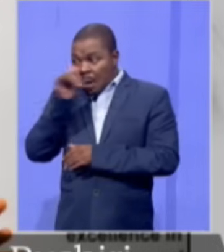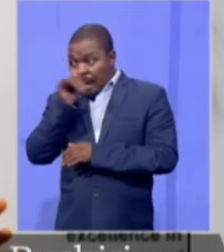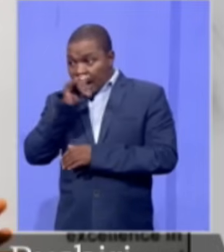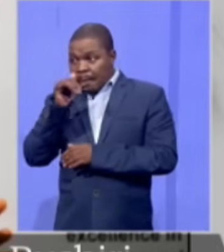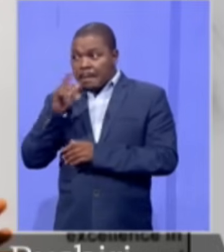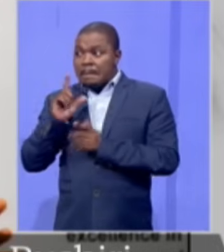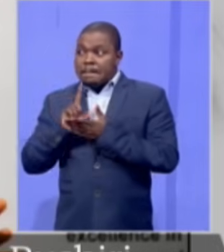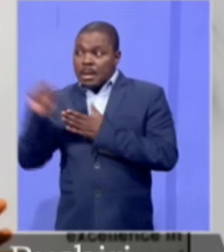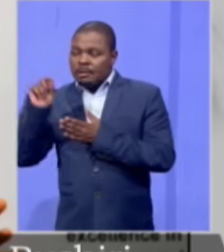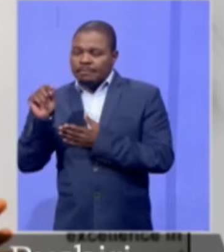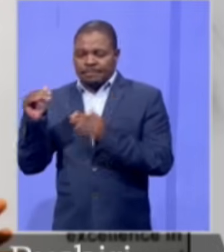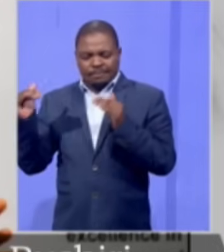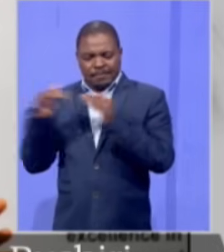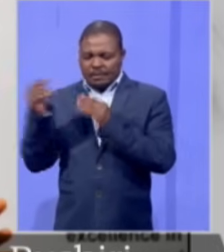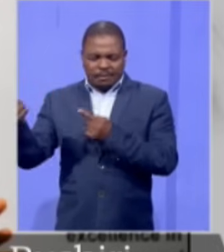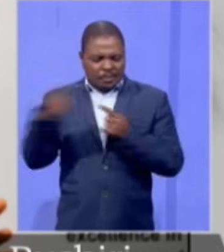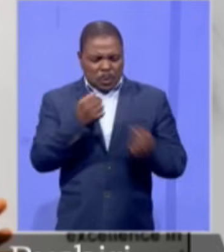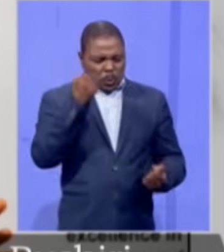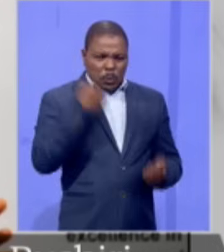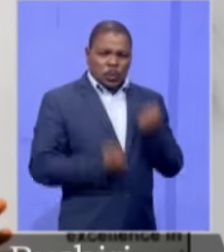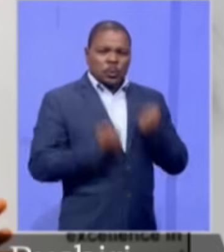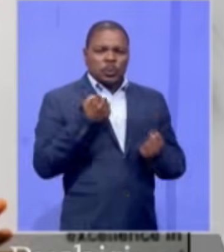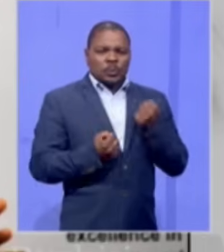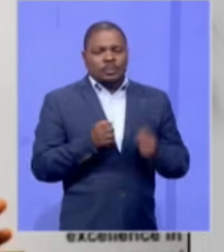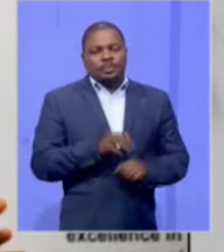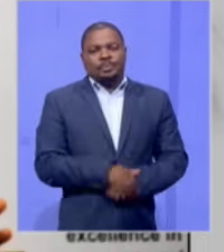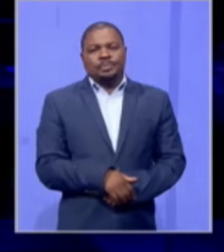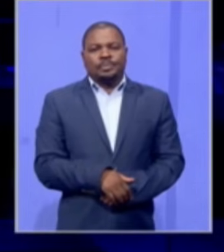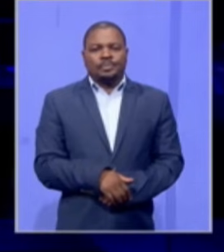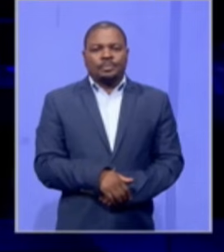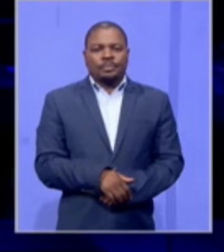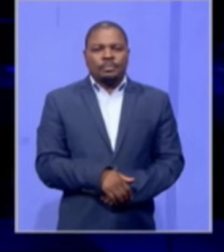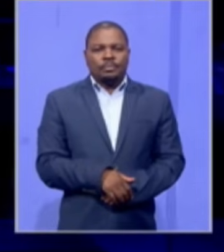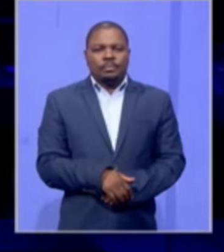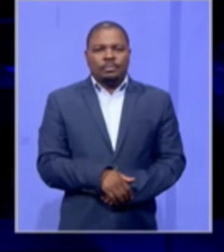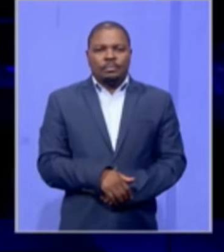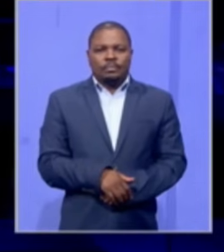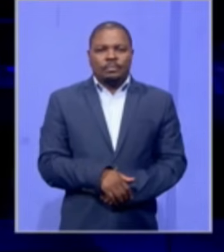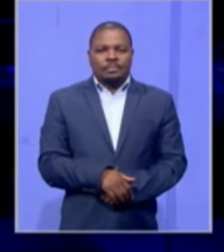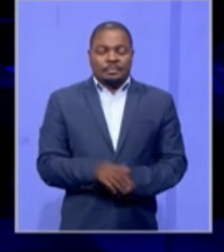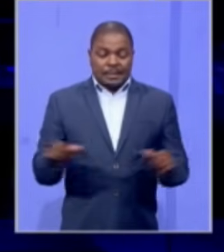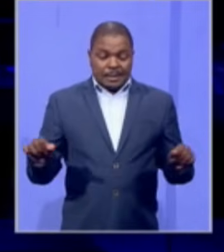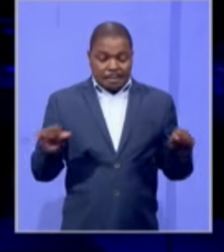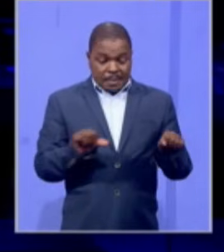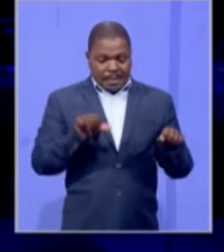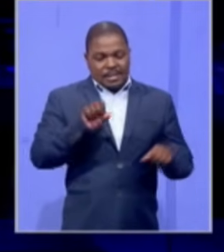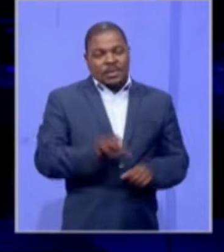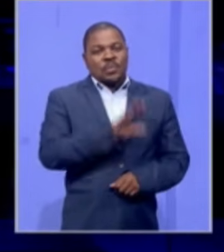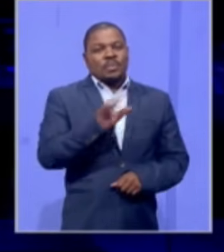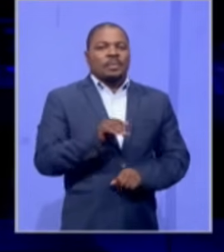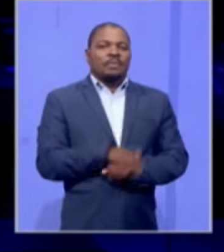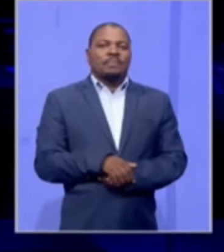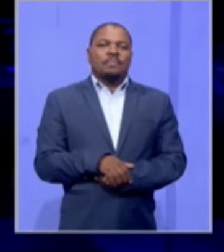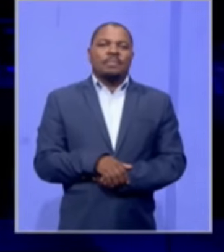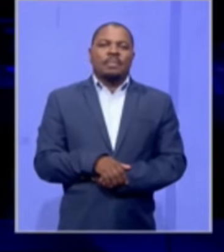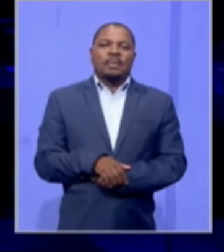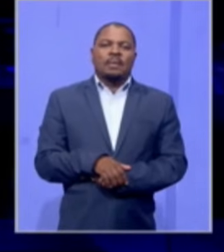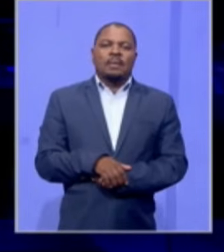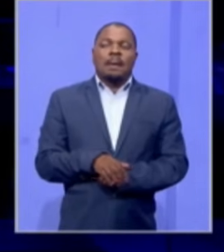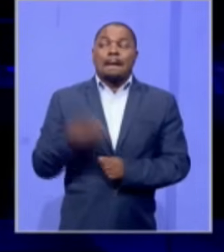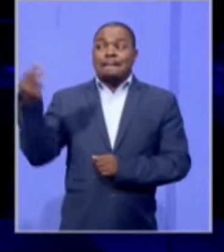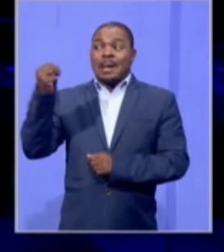fair, credible and effective legal systems. Ha re khutlela kwano la hae re tswa naheng ya Malawi